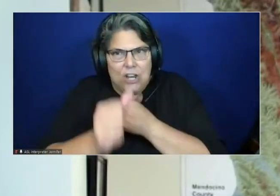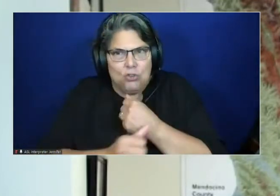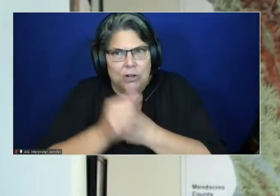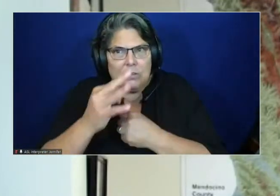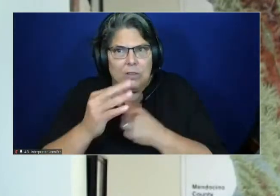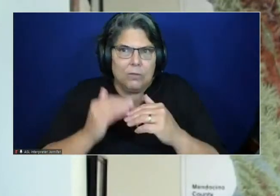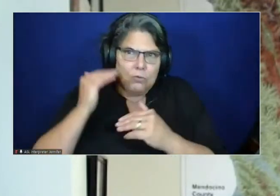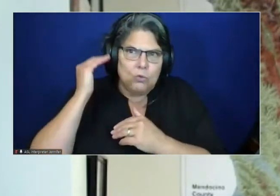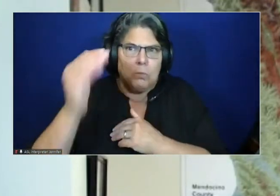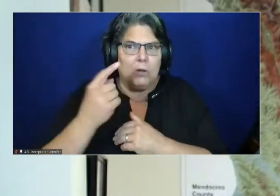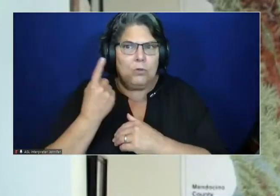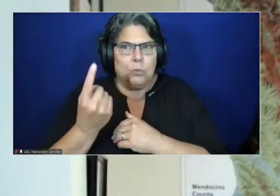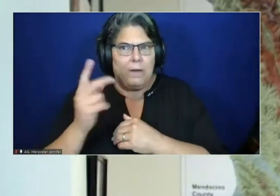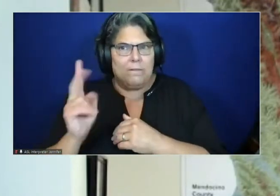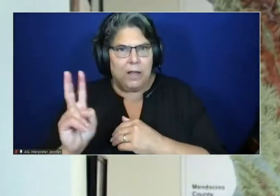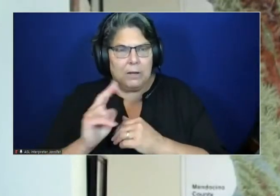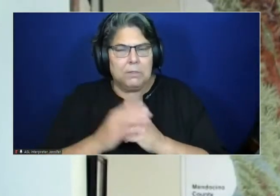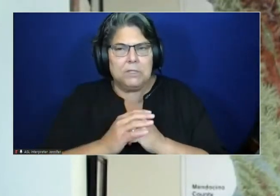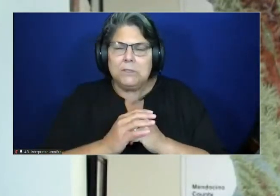so